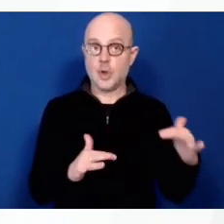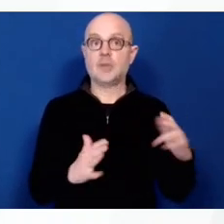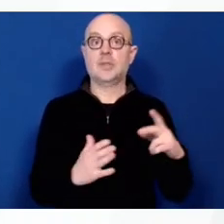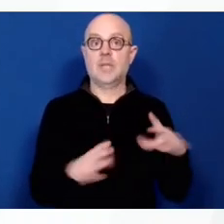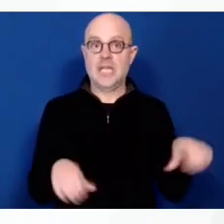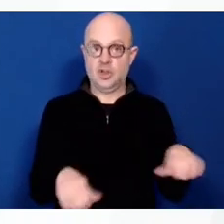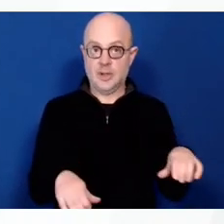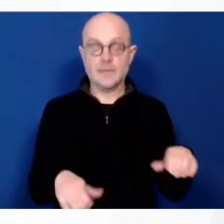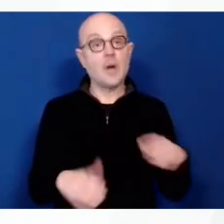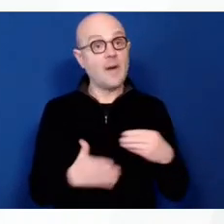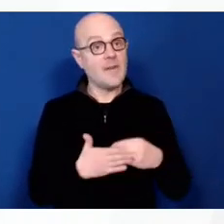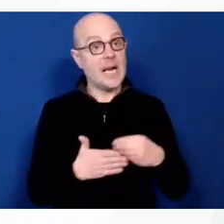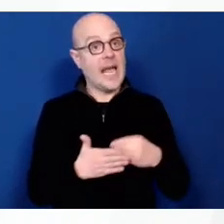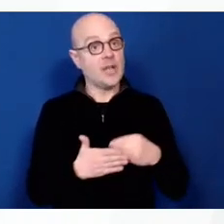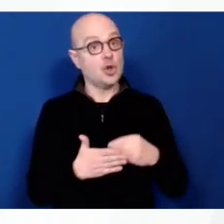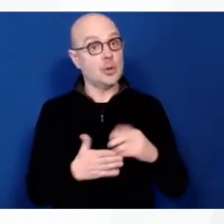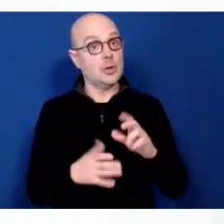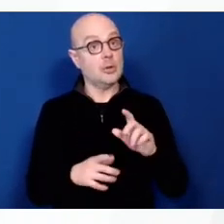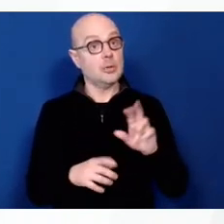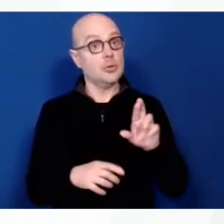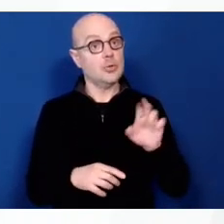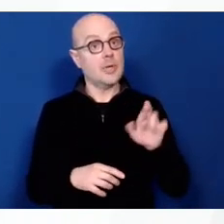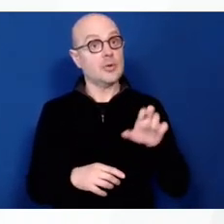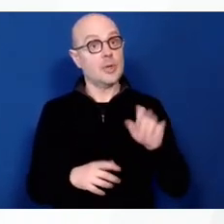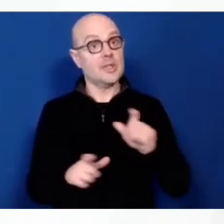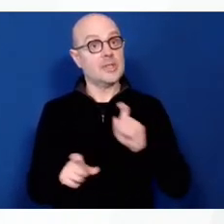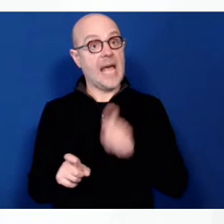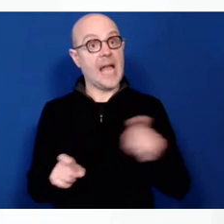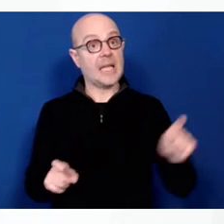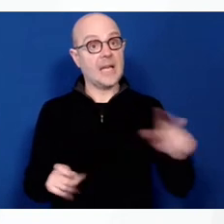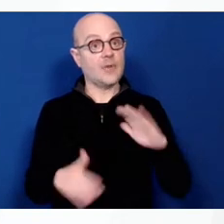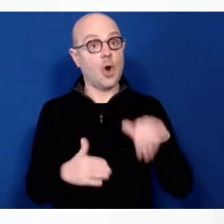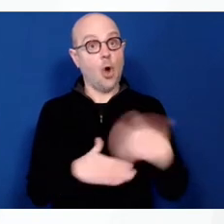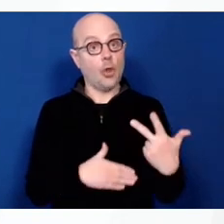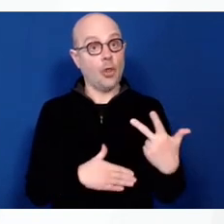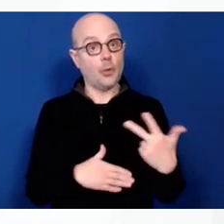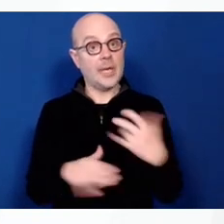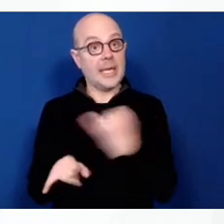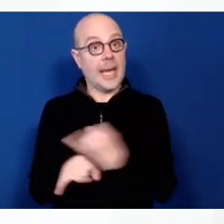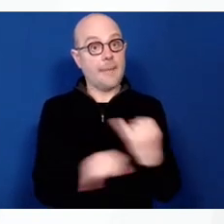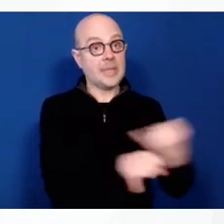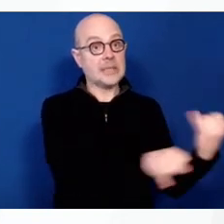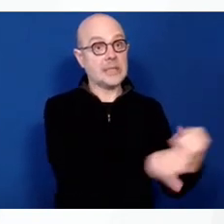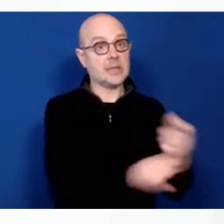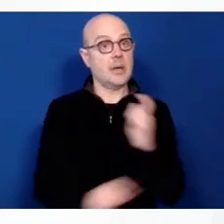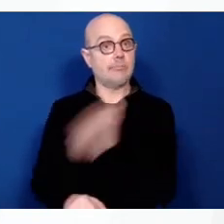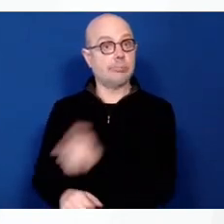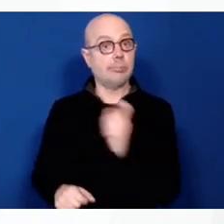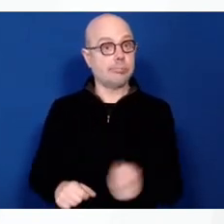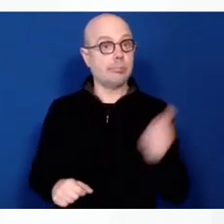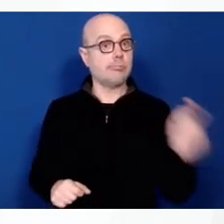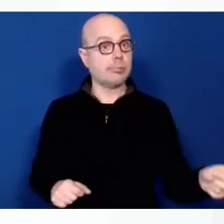resources being allocated across all three campuses to do some of the work outlined in the initiative?